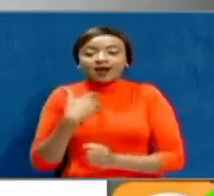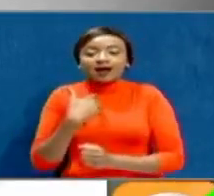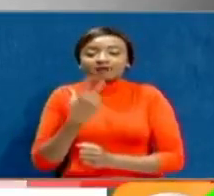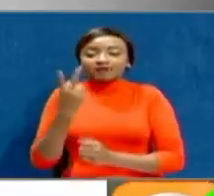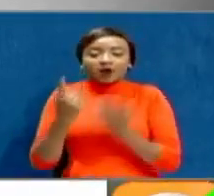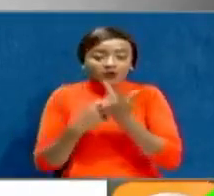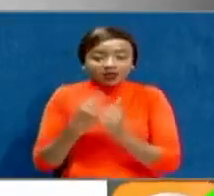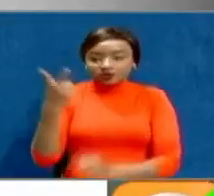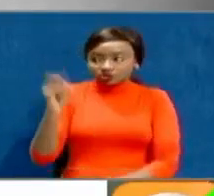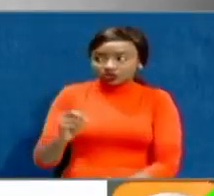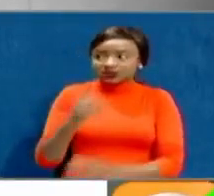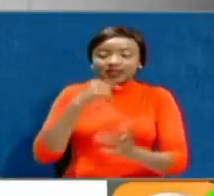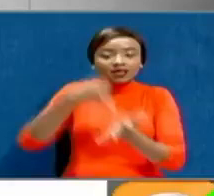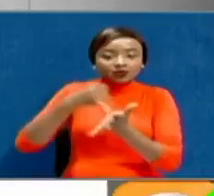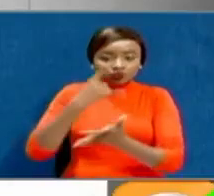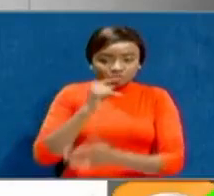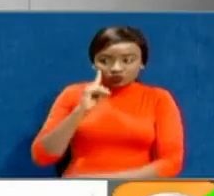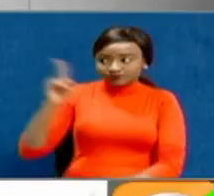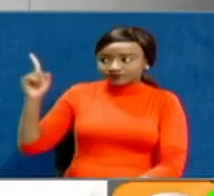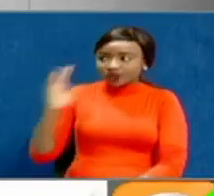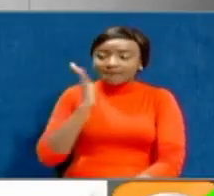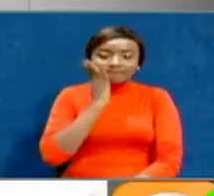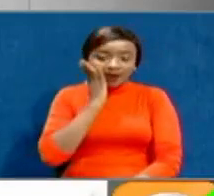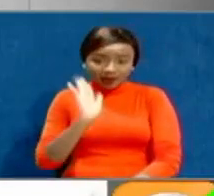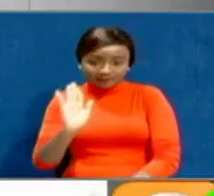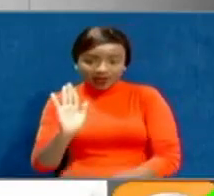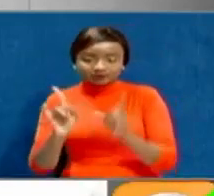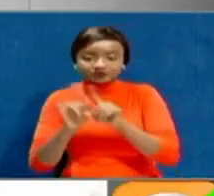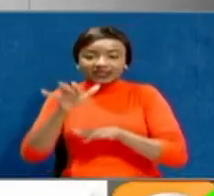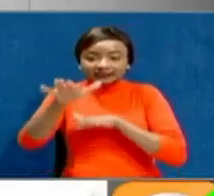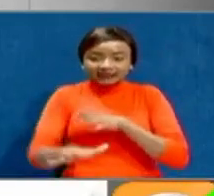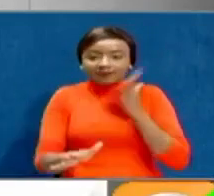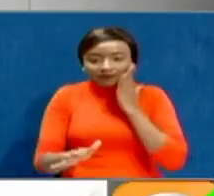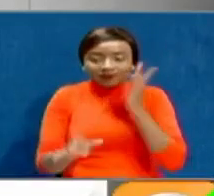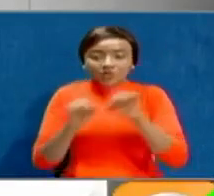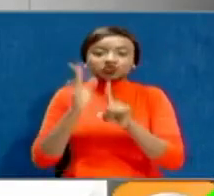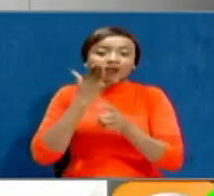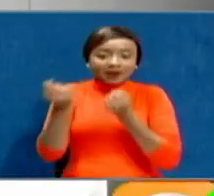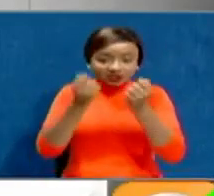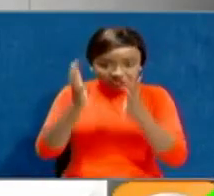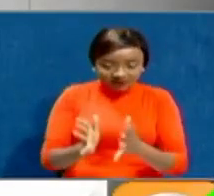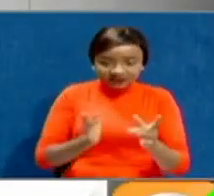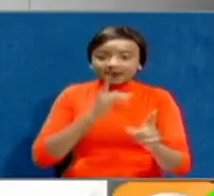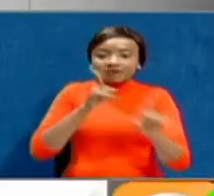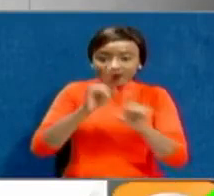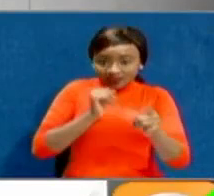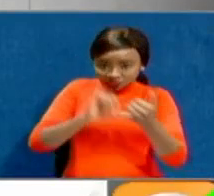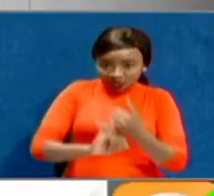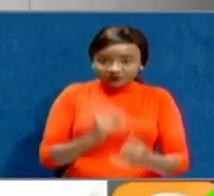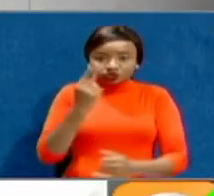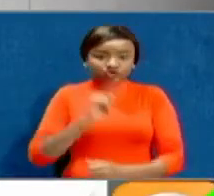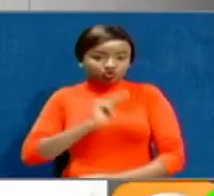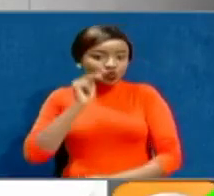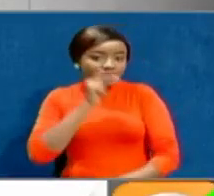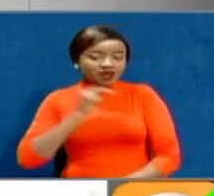who is in the intensive care unit, as well as his stepmother, the mother's driver, who is a stepbrother, his brother's wife, two nephews,